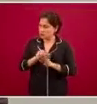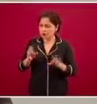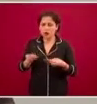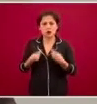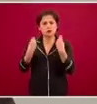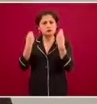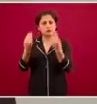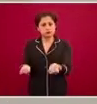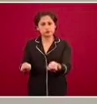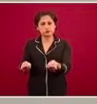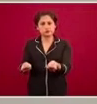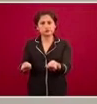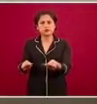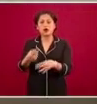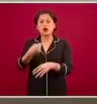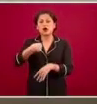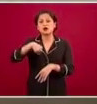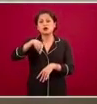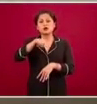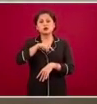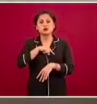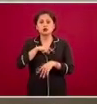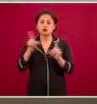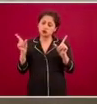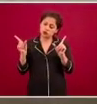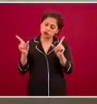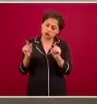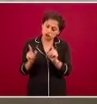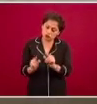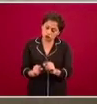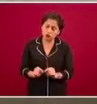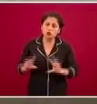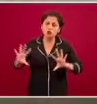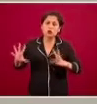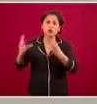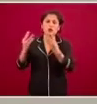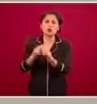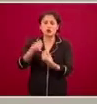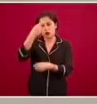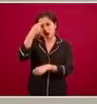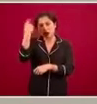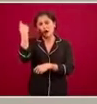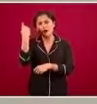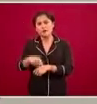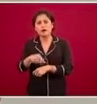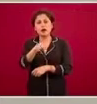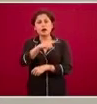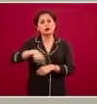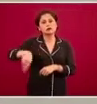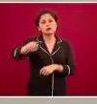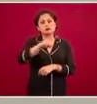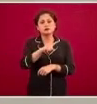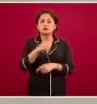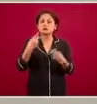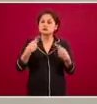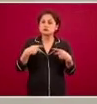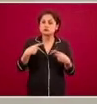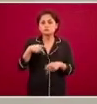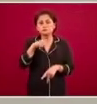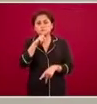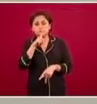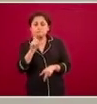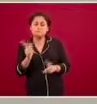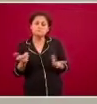for this, if you ask for this information, we will of course give you the information. We try to synthesize and we have